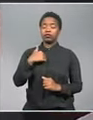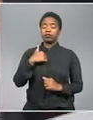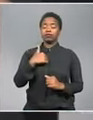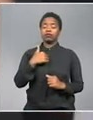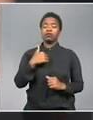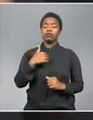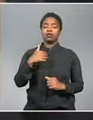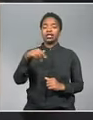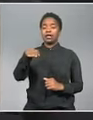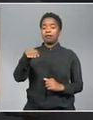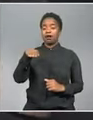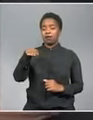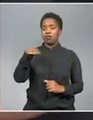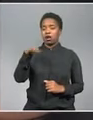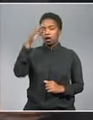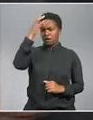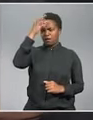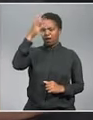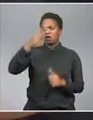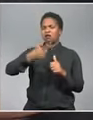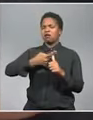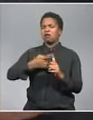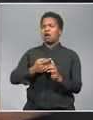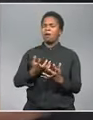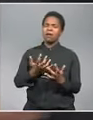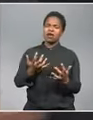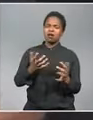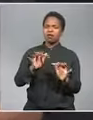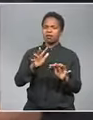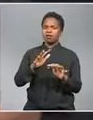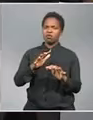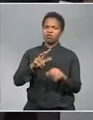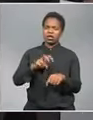to provide us with the statistics and the details because it is